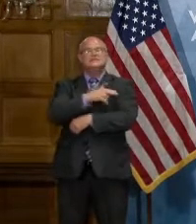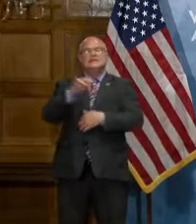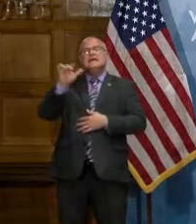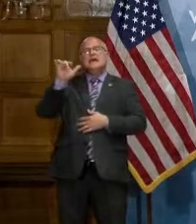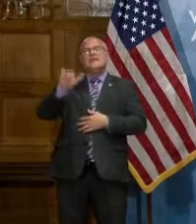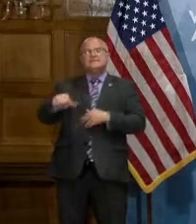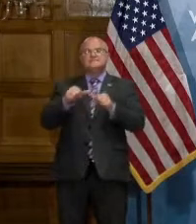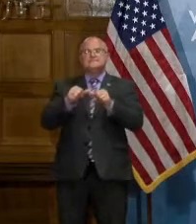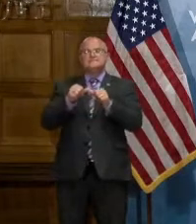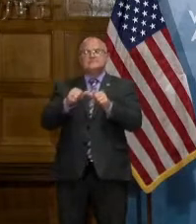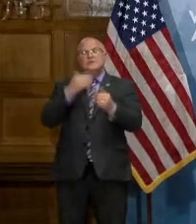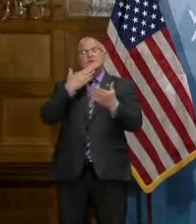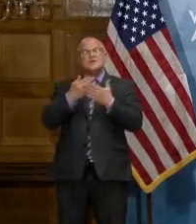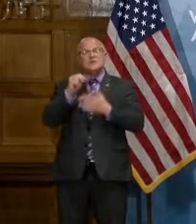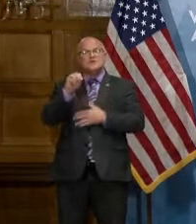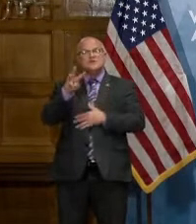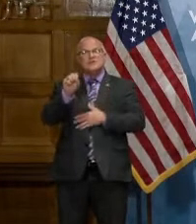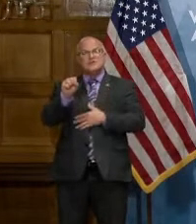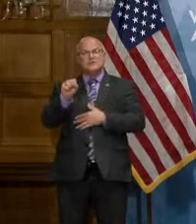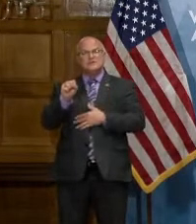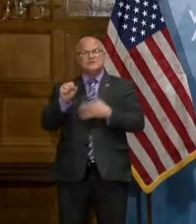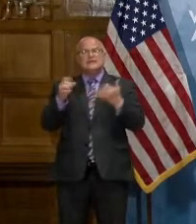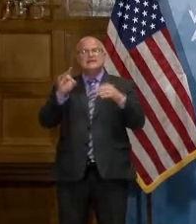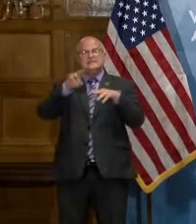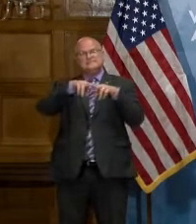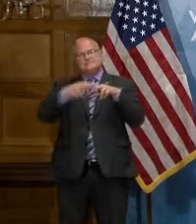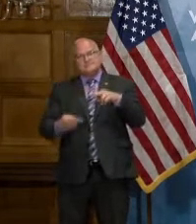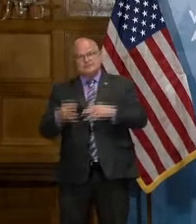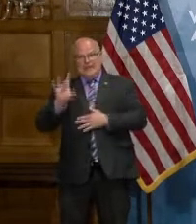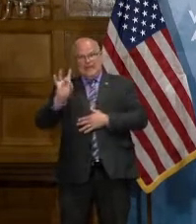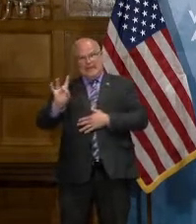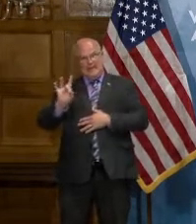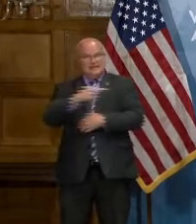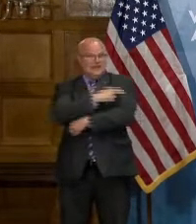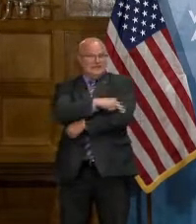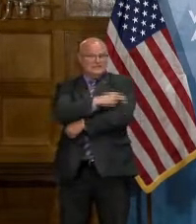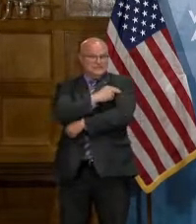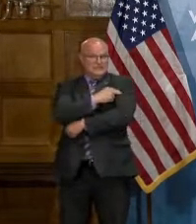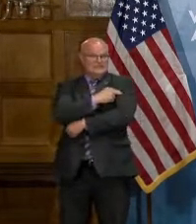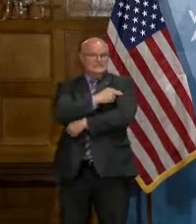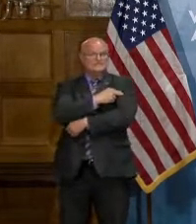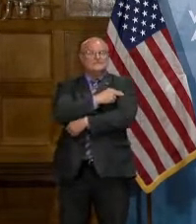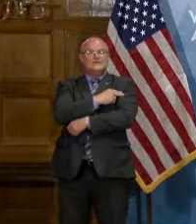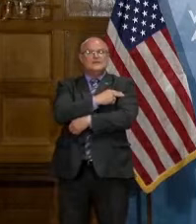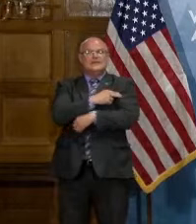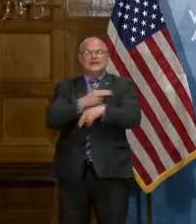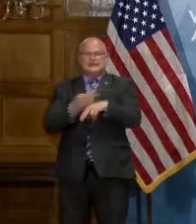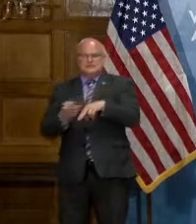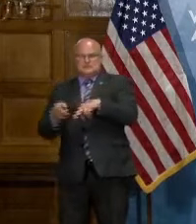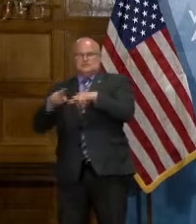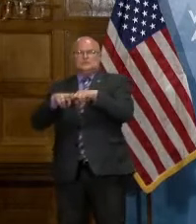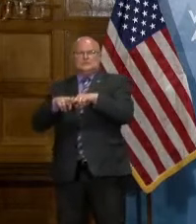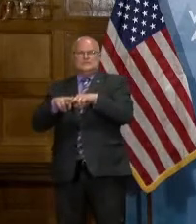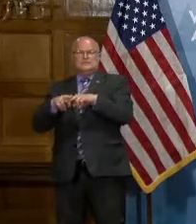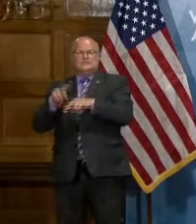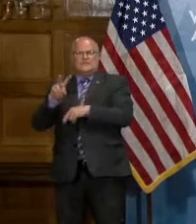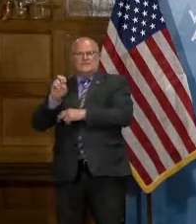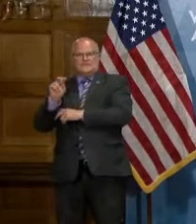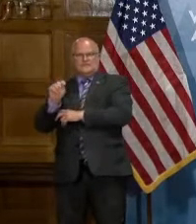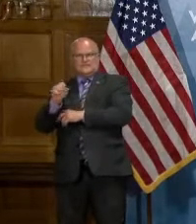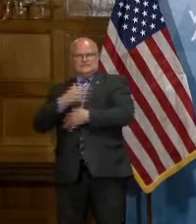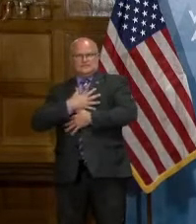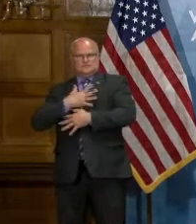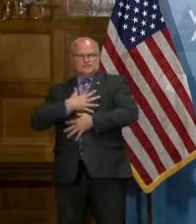is continued good news with 8 reduction in our hospitalization. with 2 additional ones on